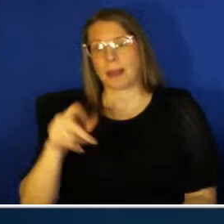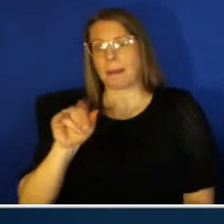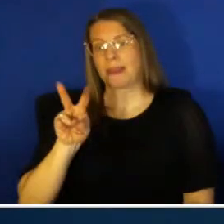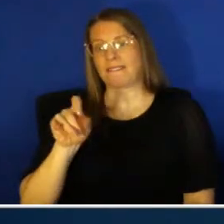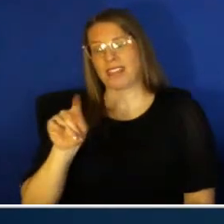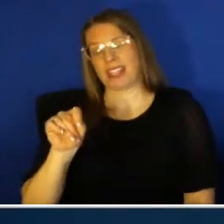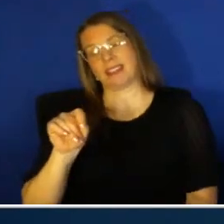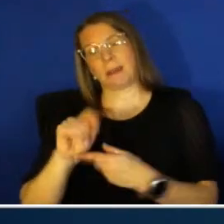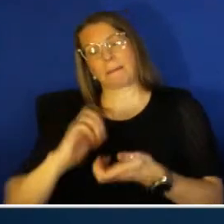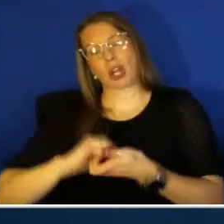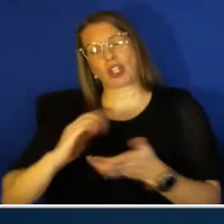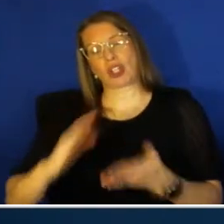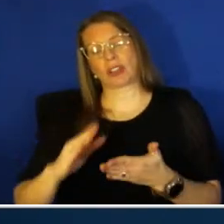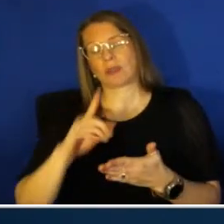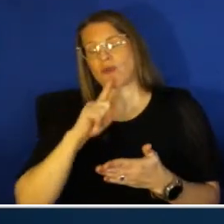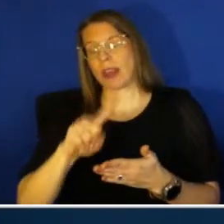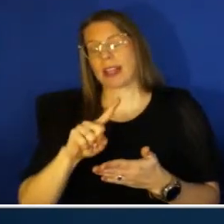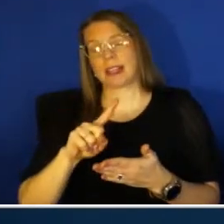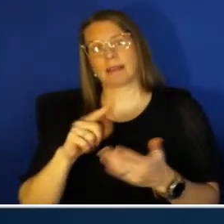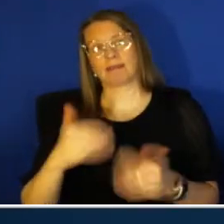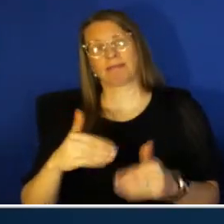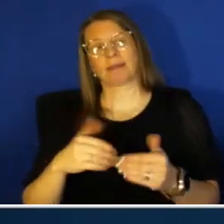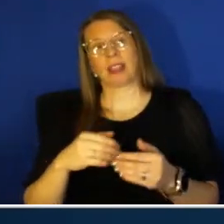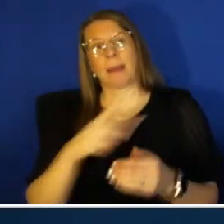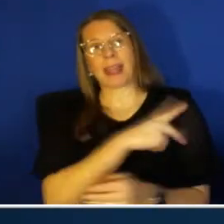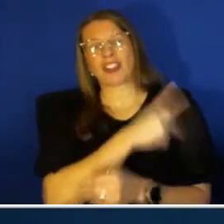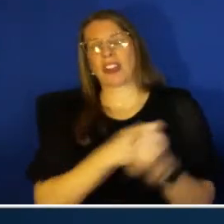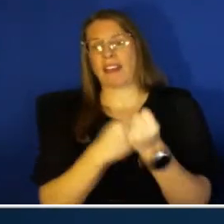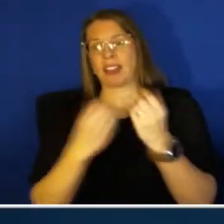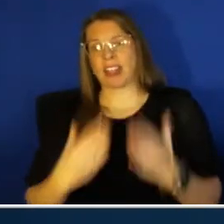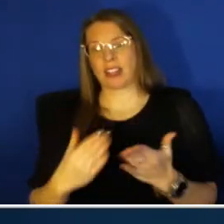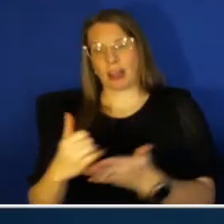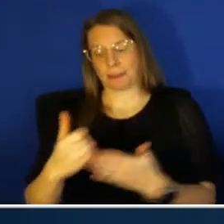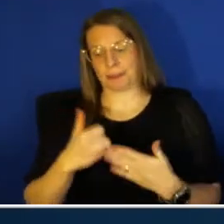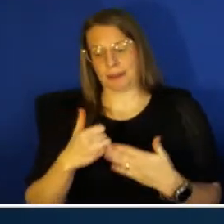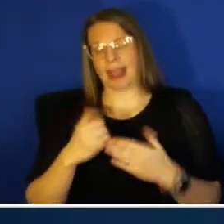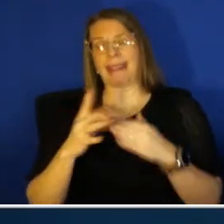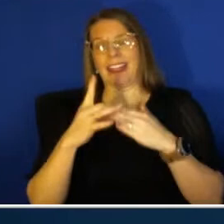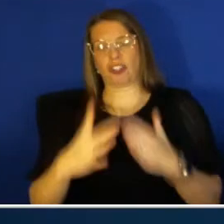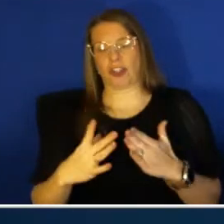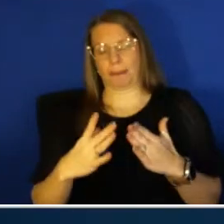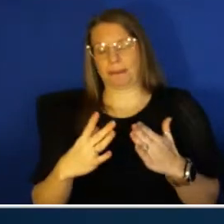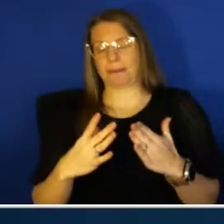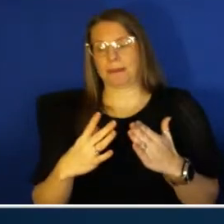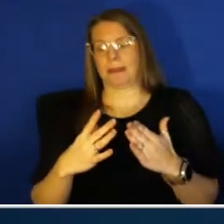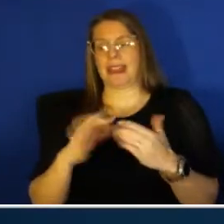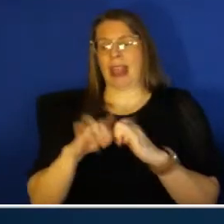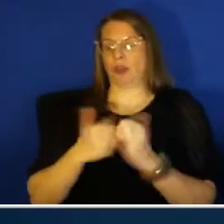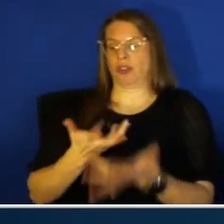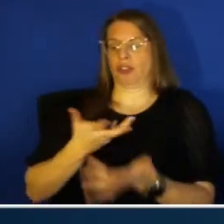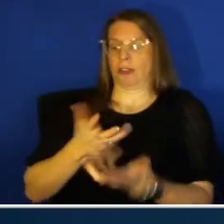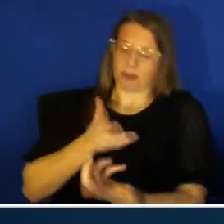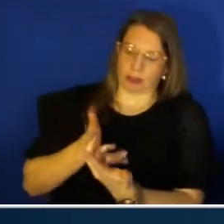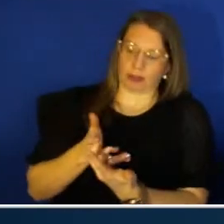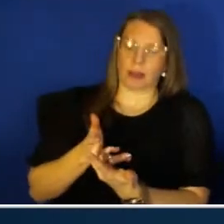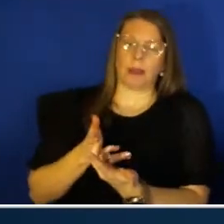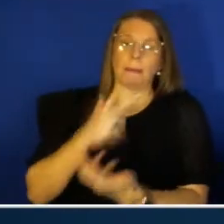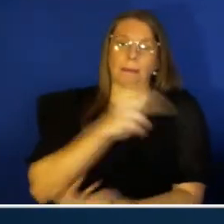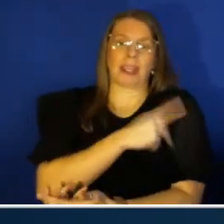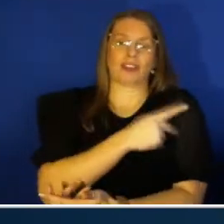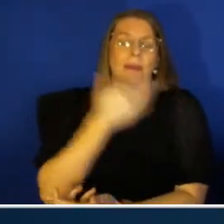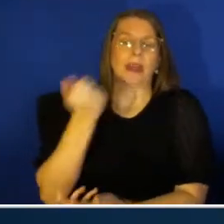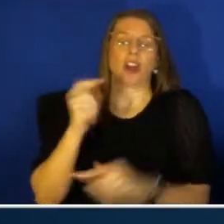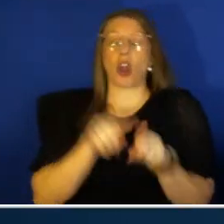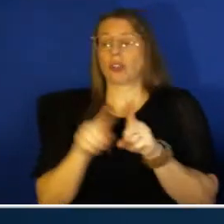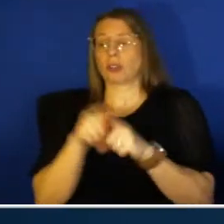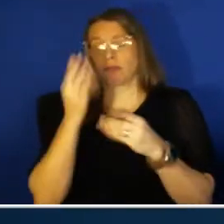patient advocates really help us as cancer center leadership understand how we can serve patients better. They really also help us get the word out about